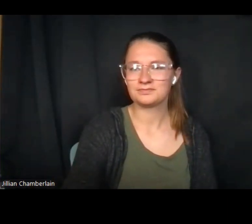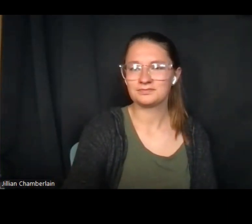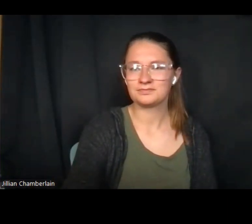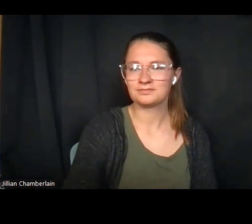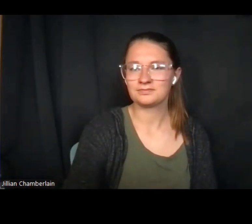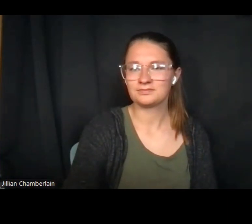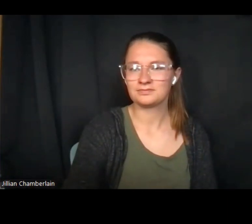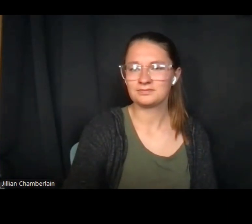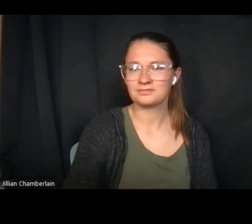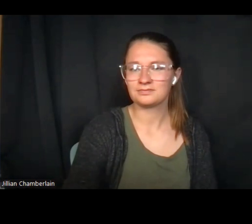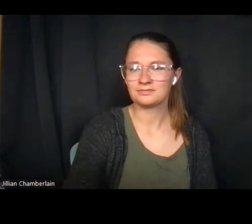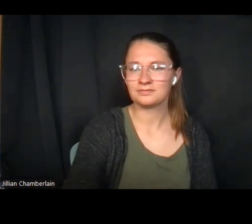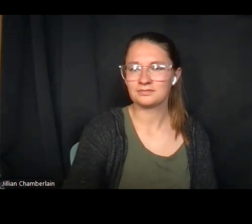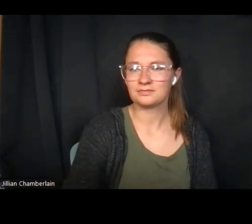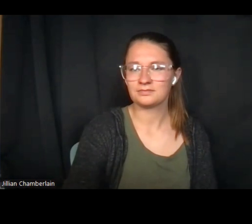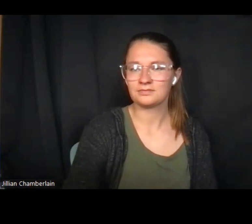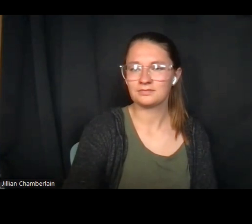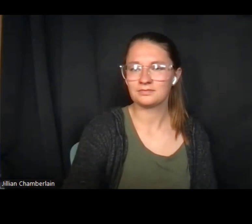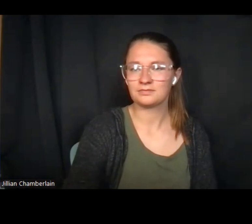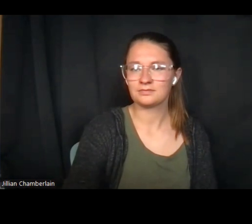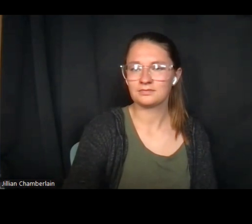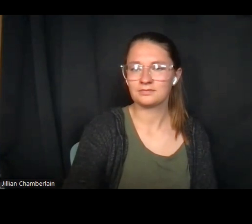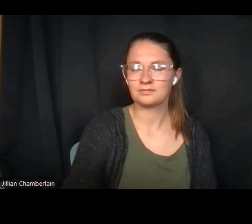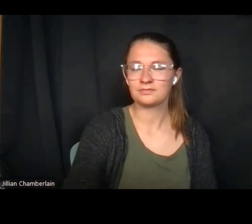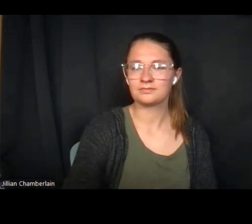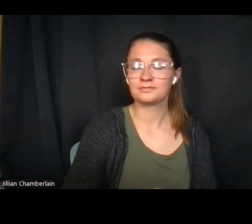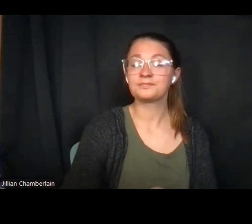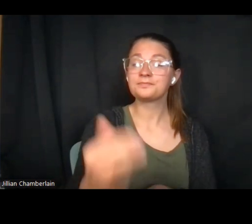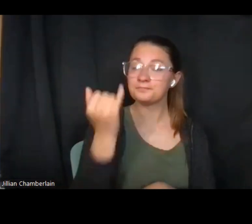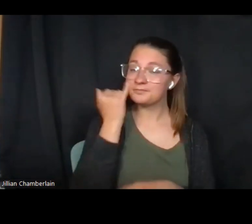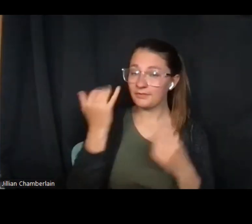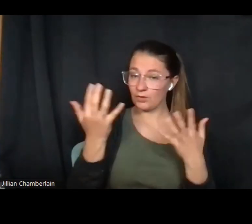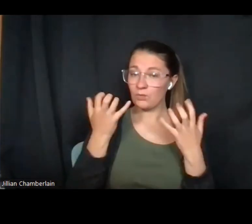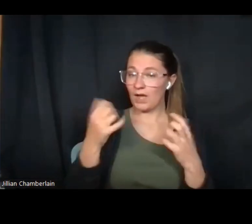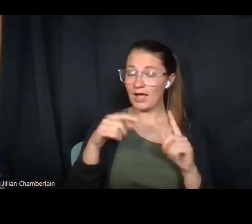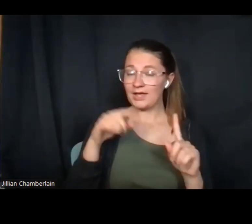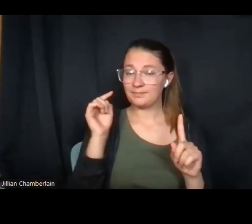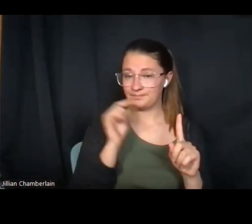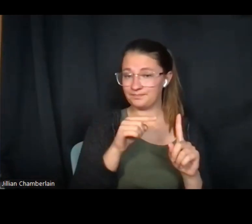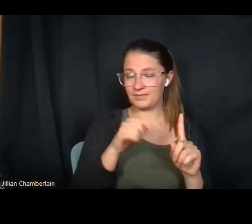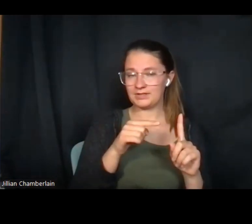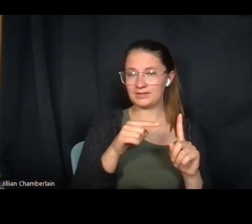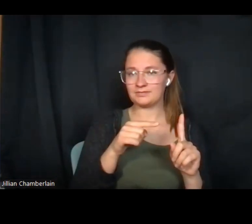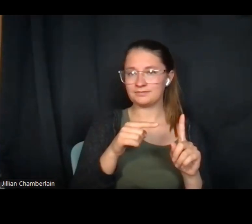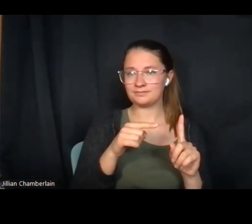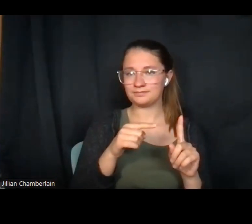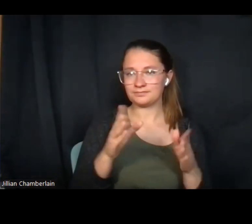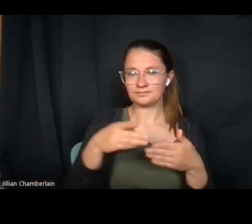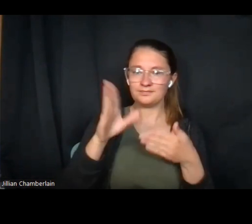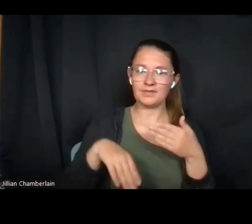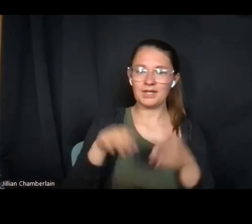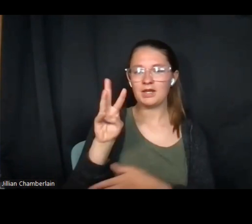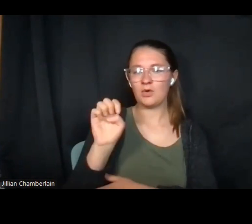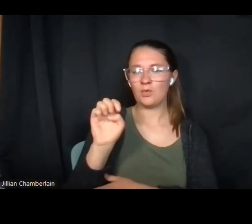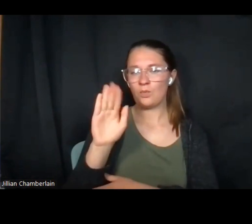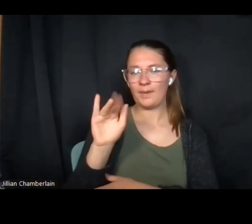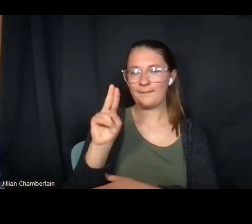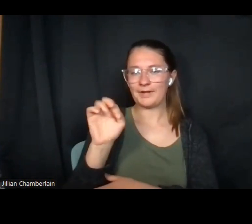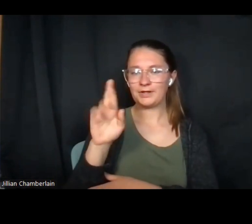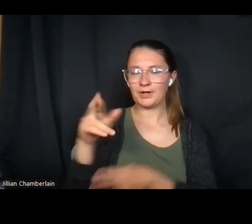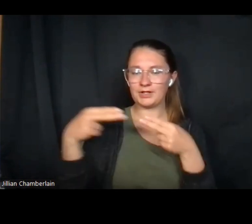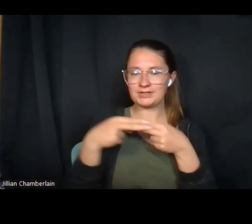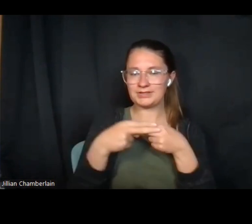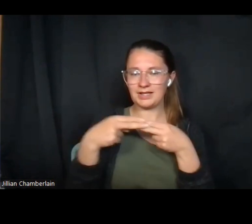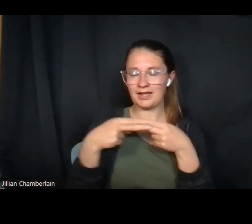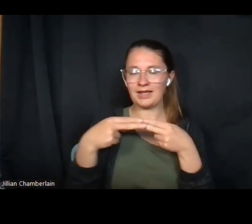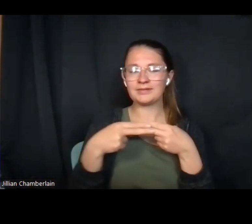If you want this, this is the end of webinar slide. As you heard,